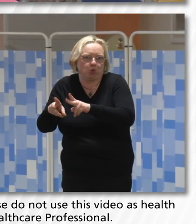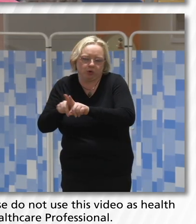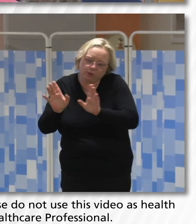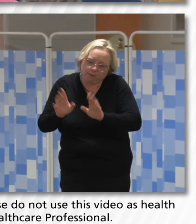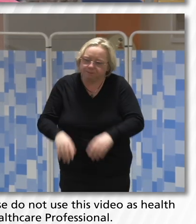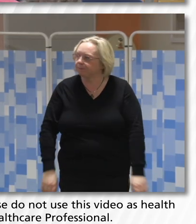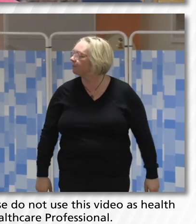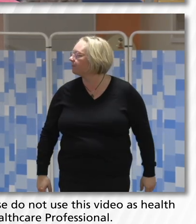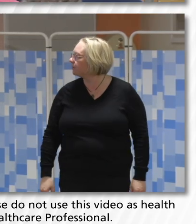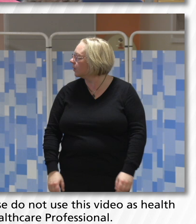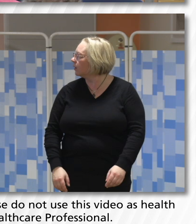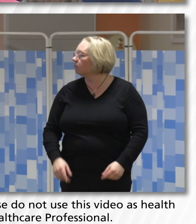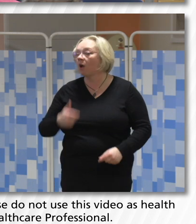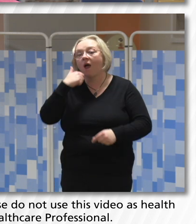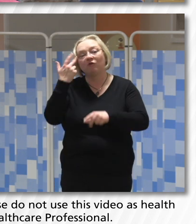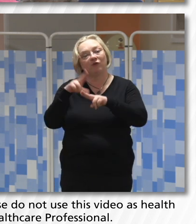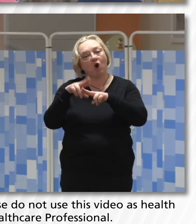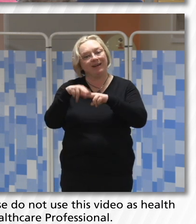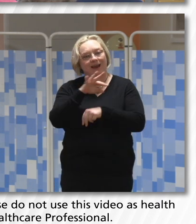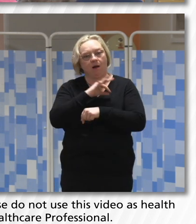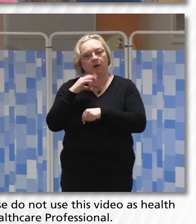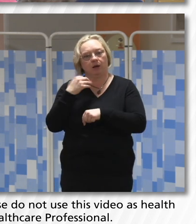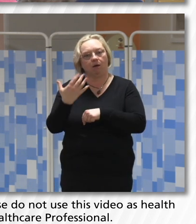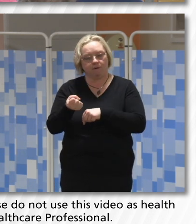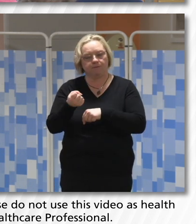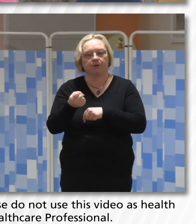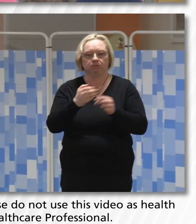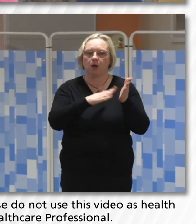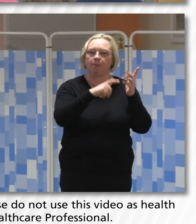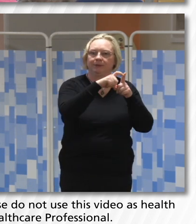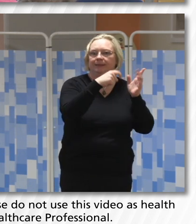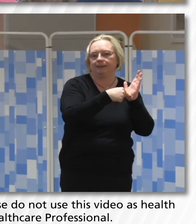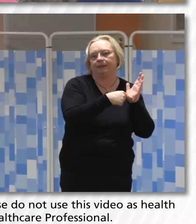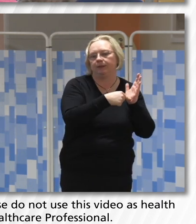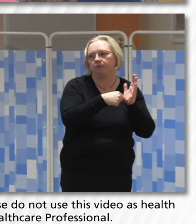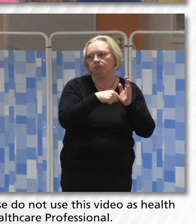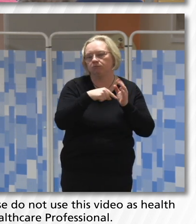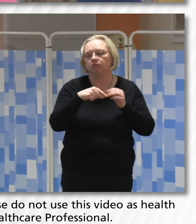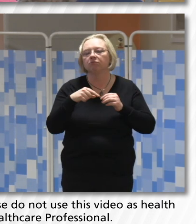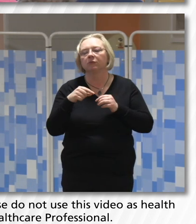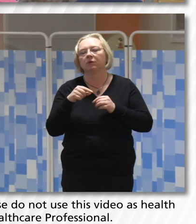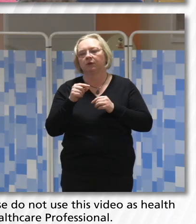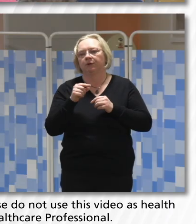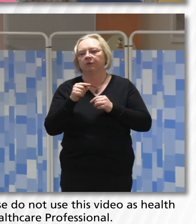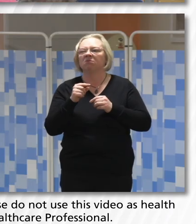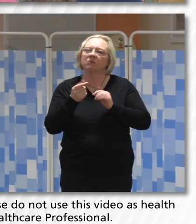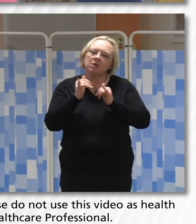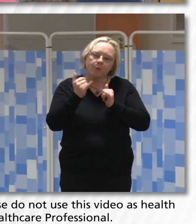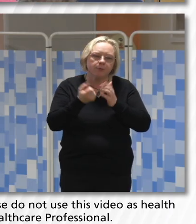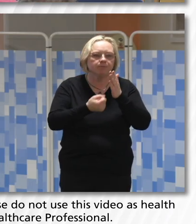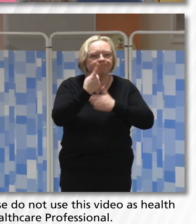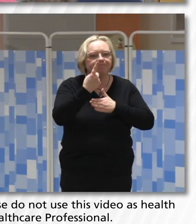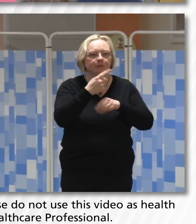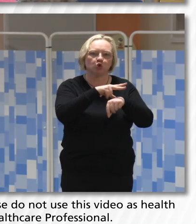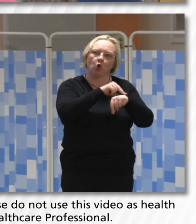This is a clinic that's run every Friday within the multidisciplinary team. Occasionally, the consultants are able